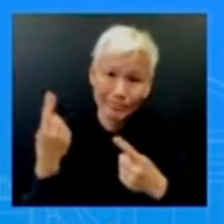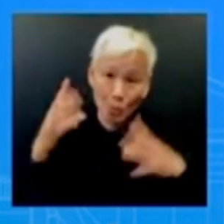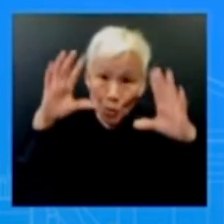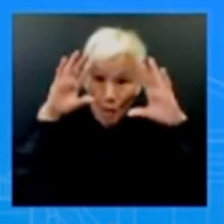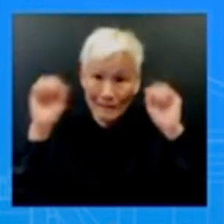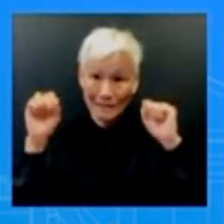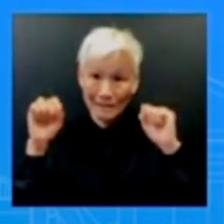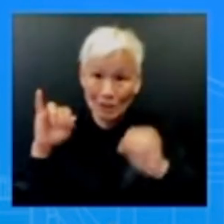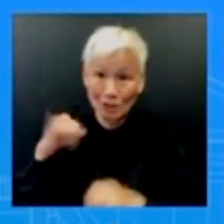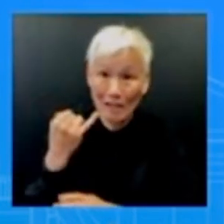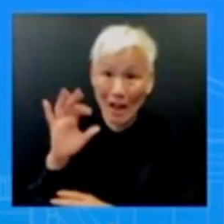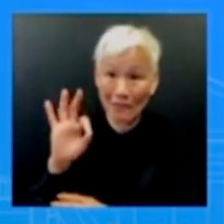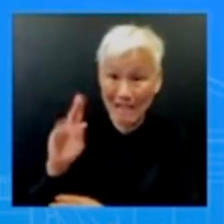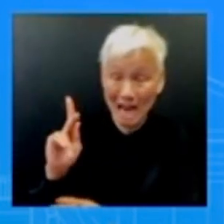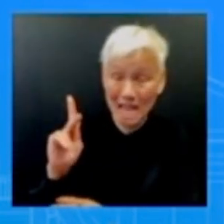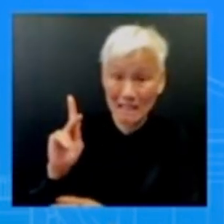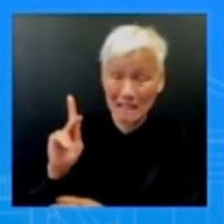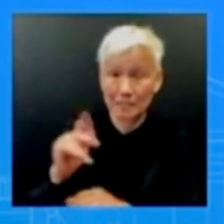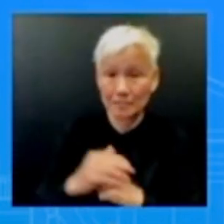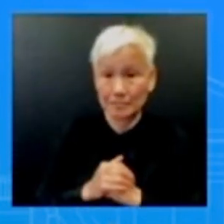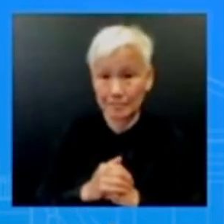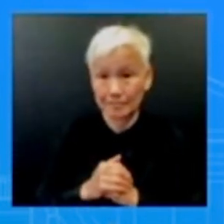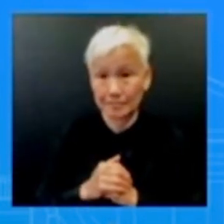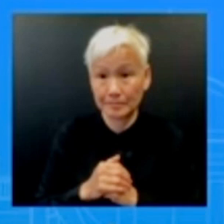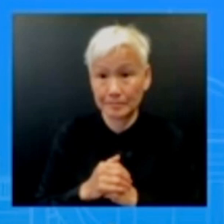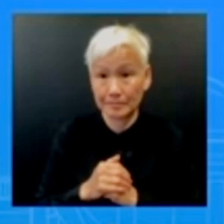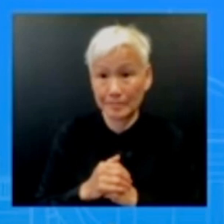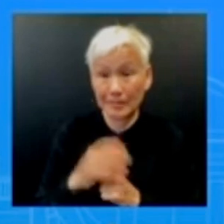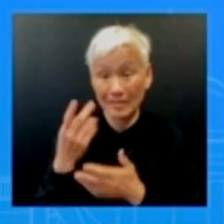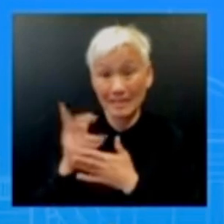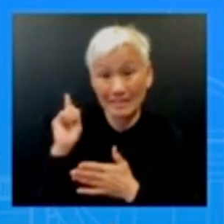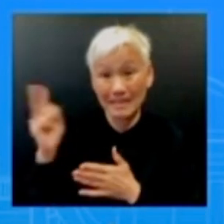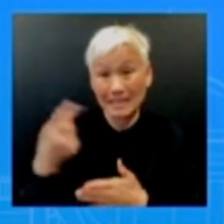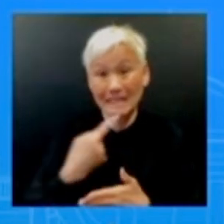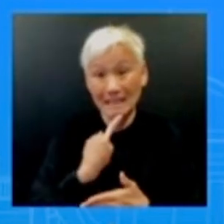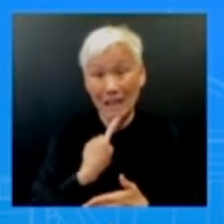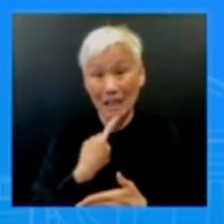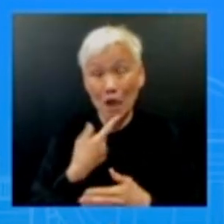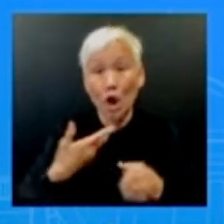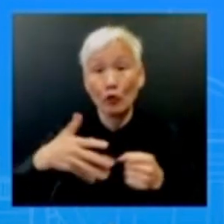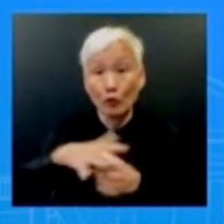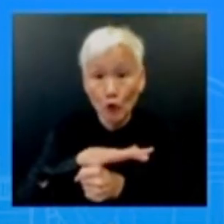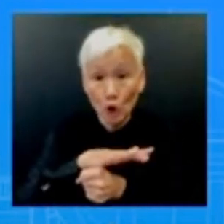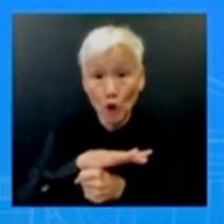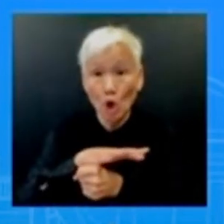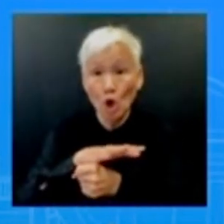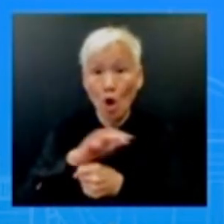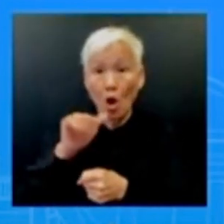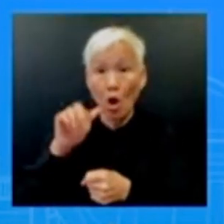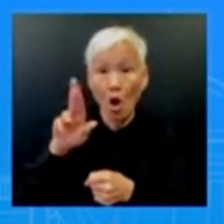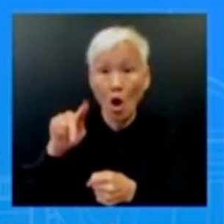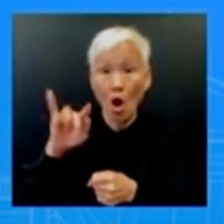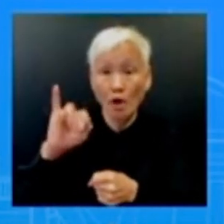declared the entire U.S. Arctic Ocean off limits to new oil and gas leasing.